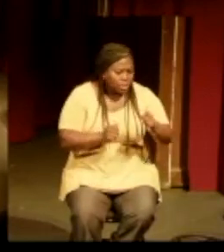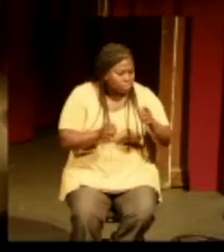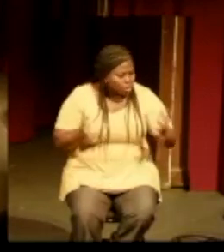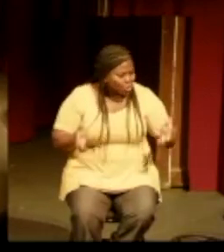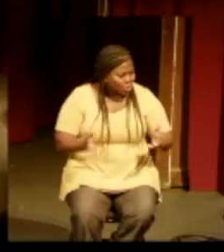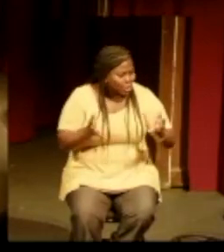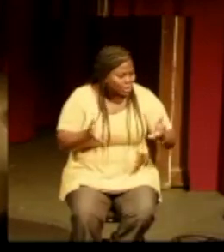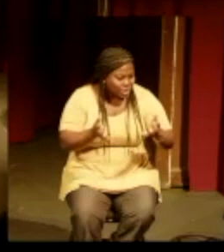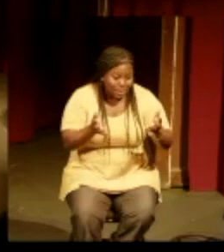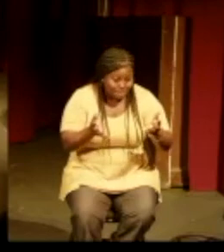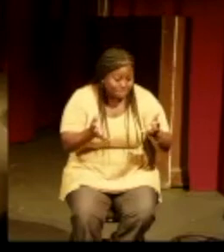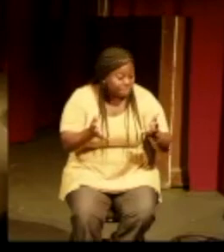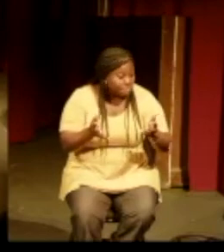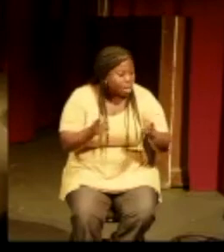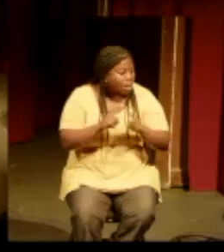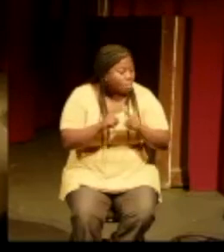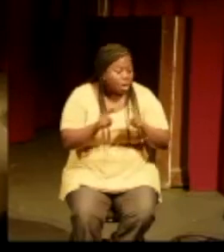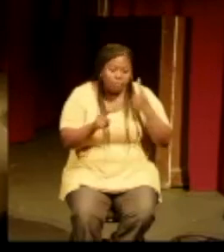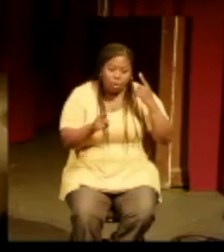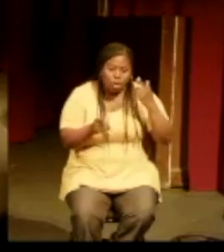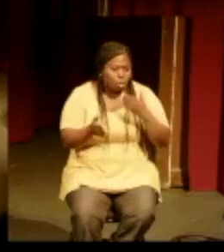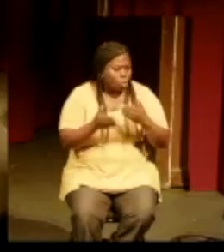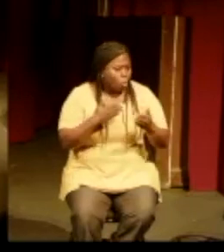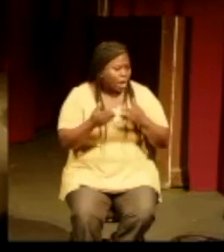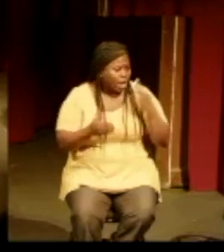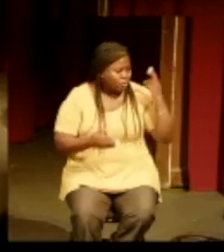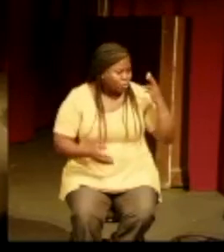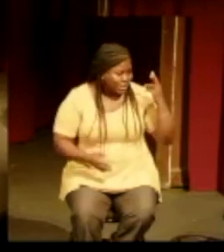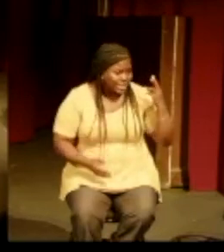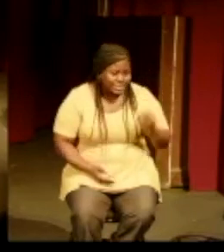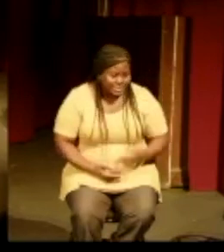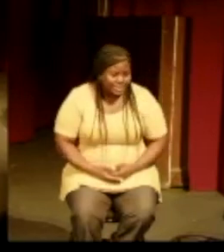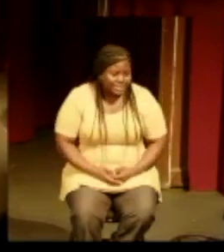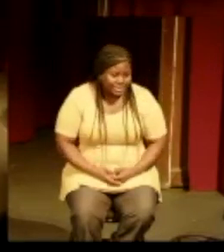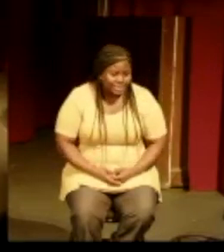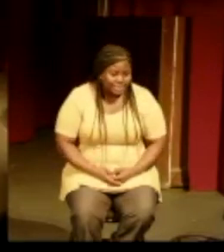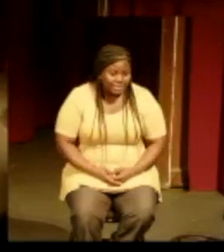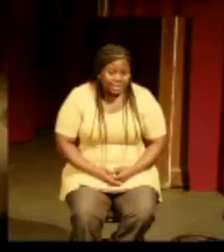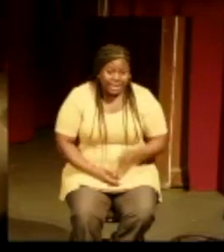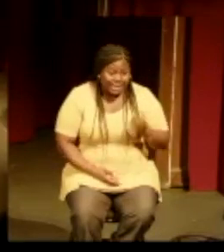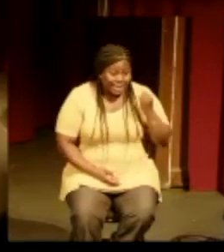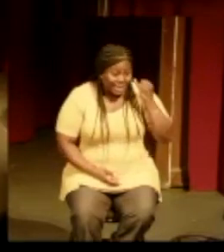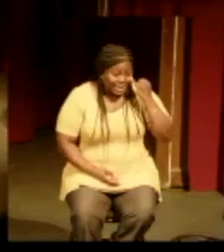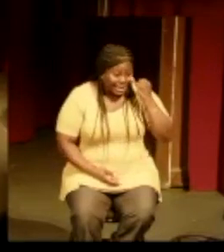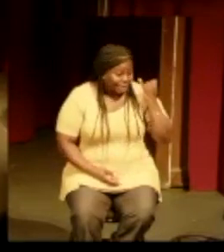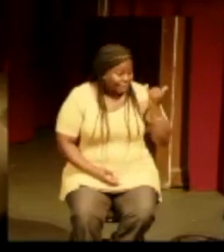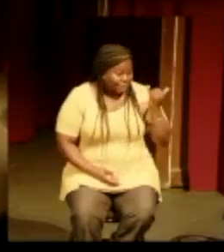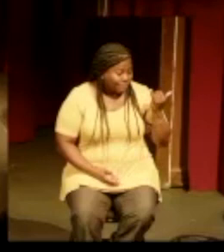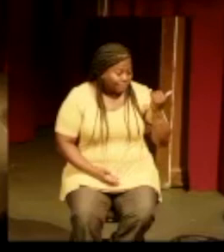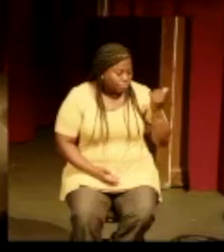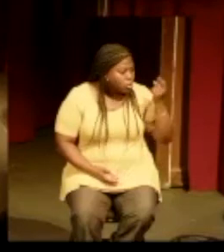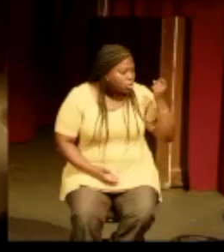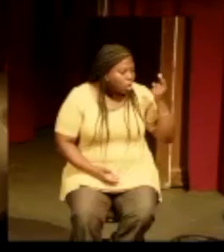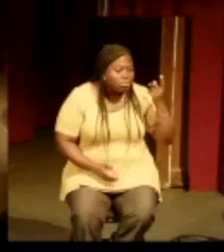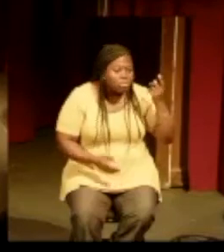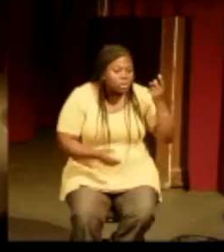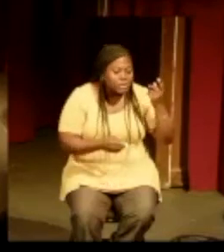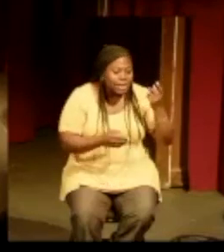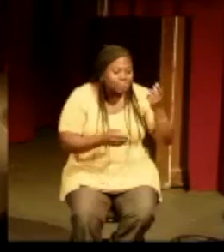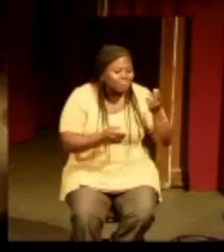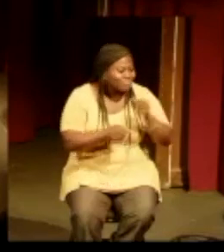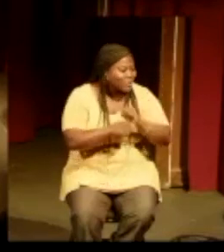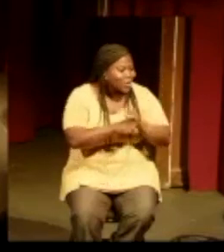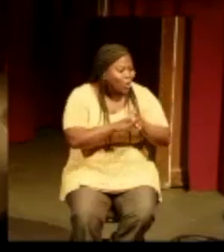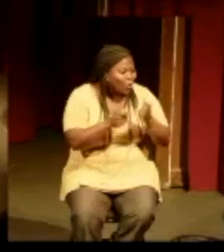But if for whatever reason you've kind of flipped the switch and you're not the same person you were 2 years ago, and you're not about